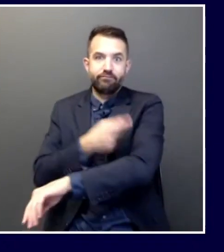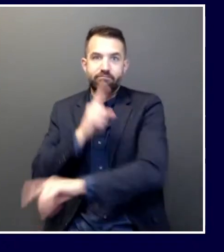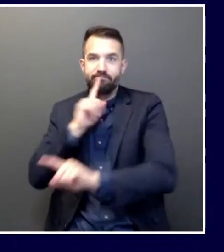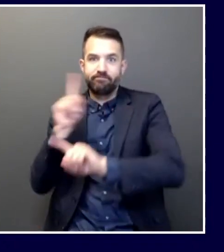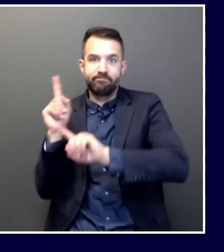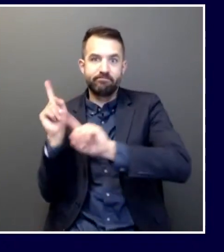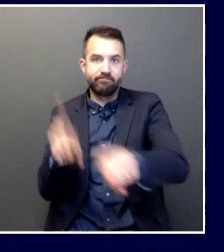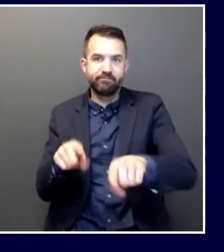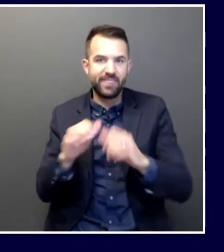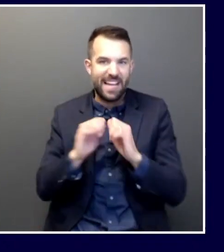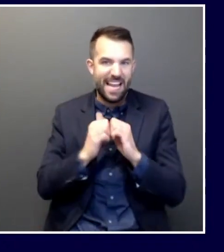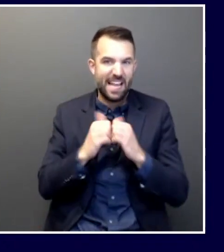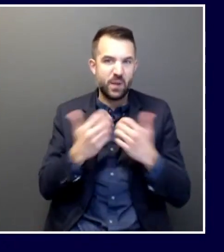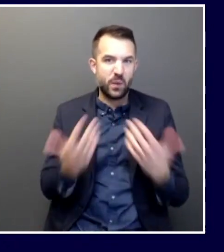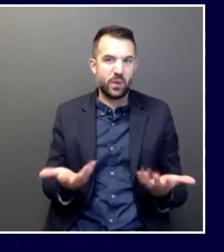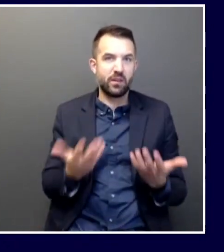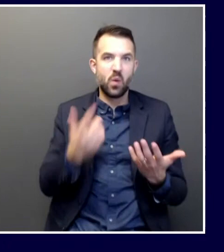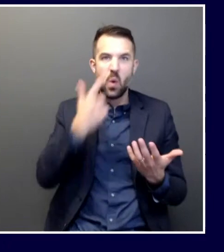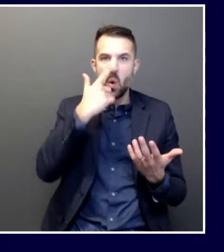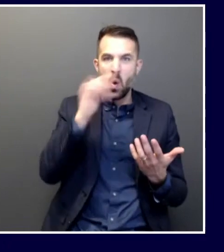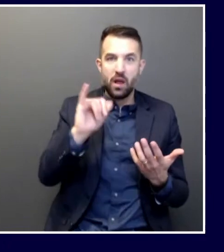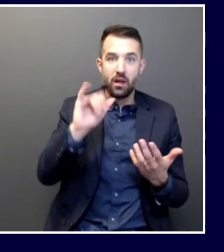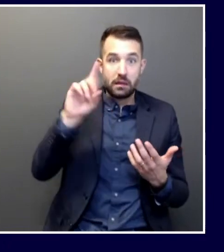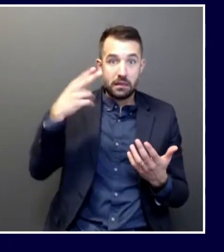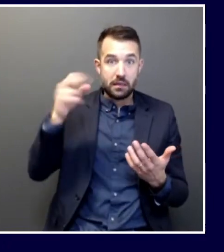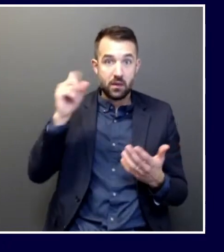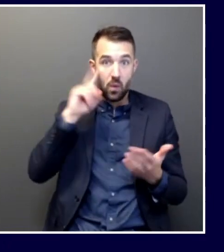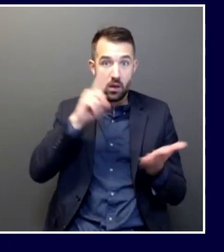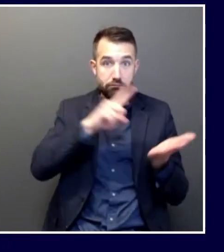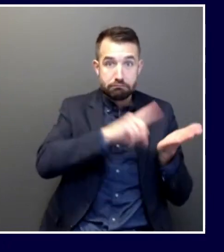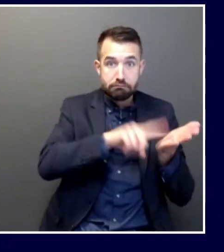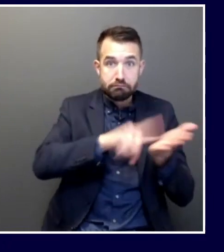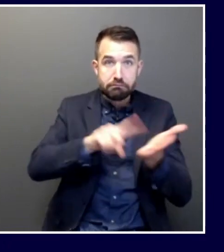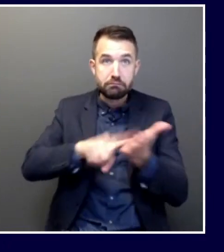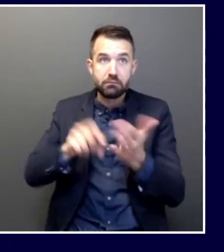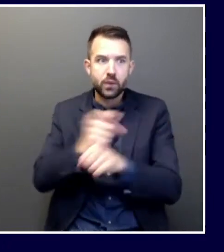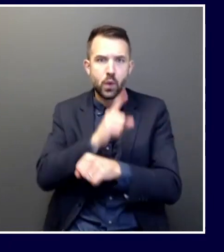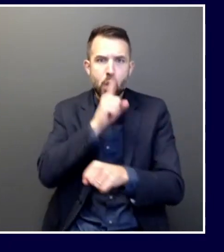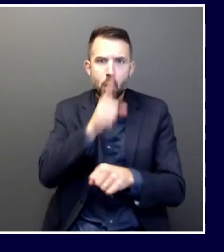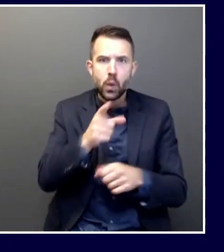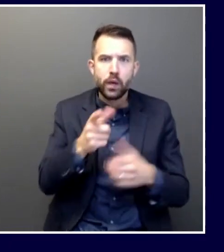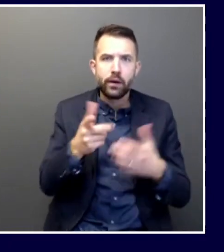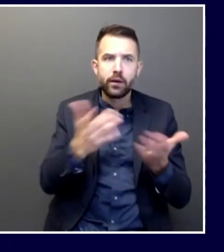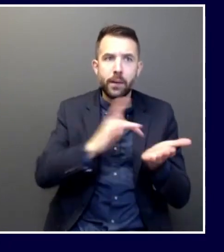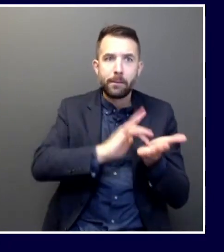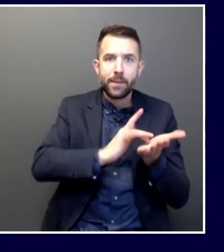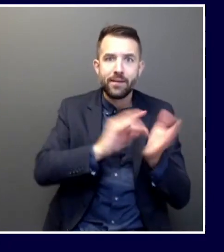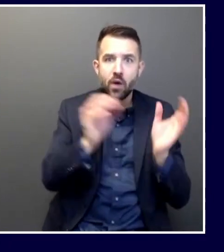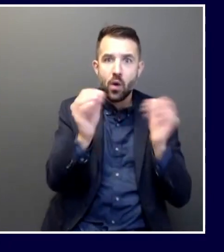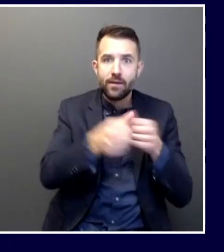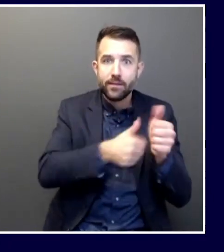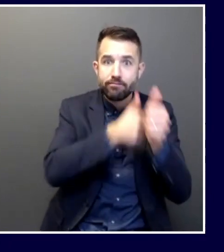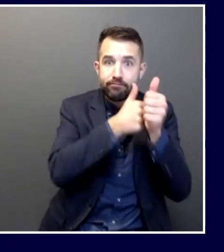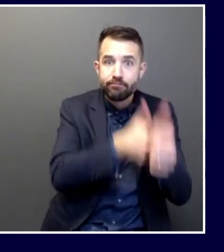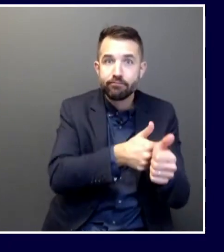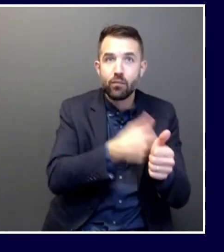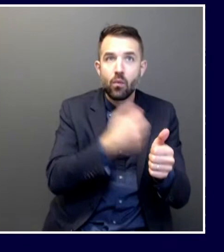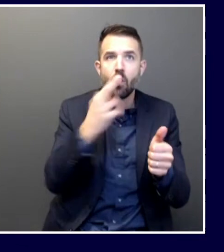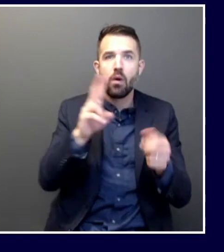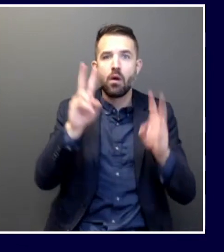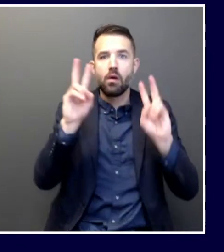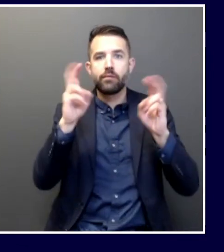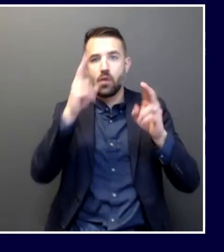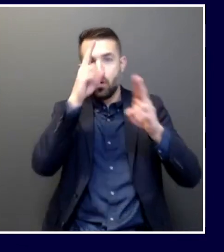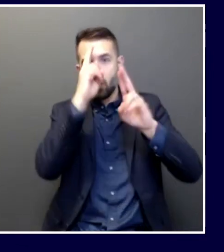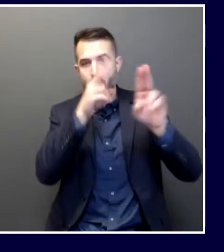medical providers to make sure that they're complying? Is it going to be the honor system? And then, what's the penalty if they're not complying?